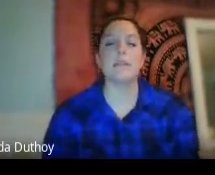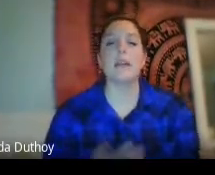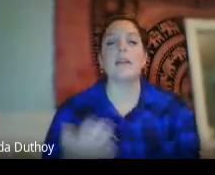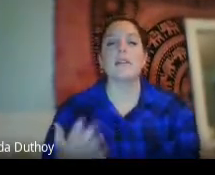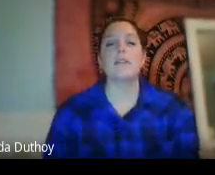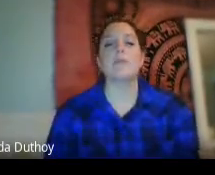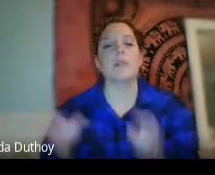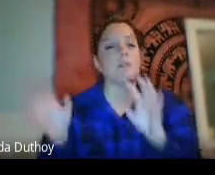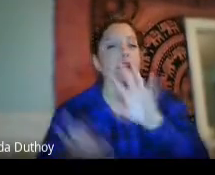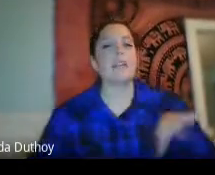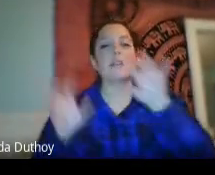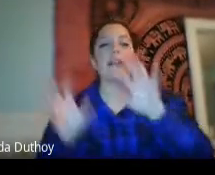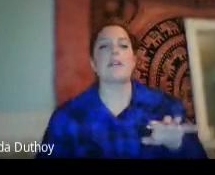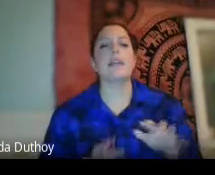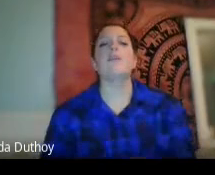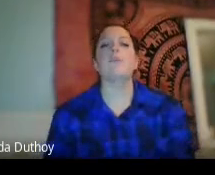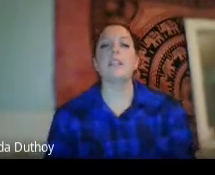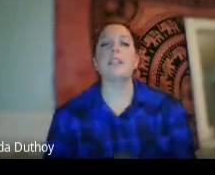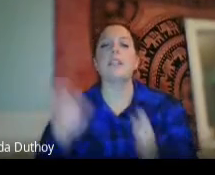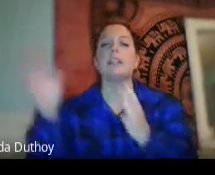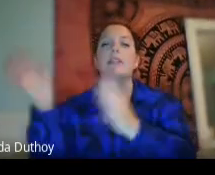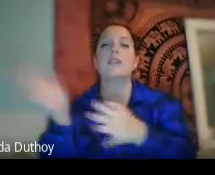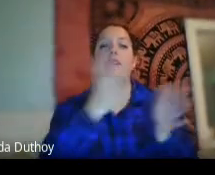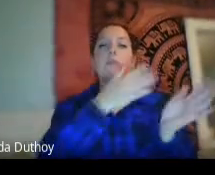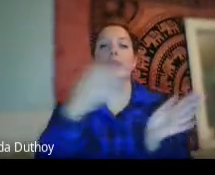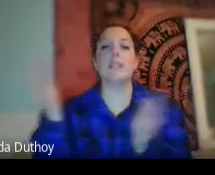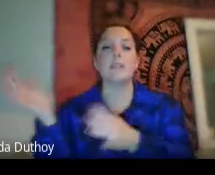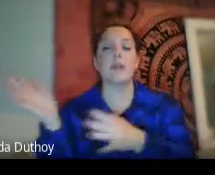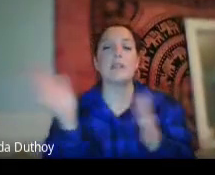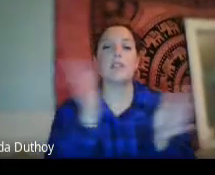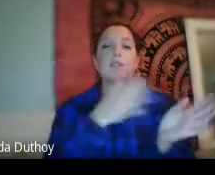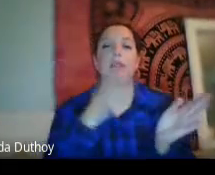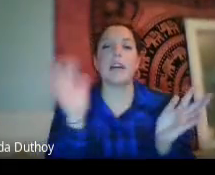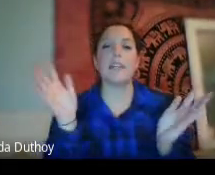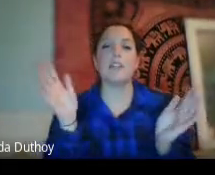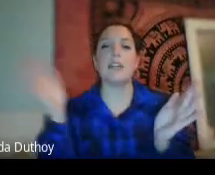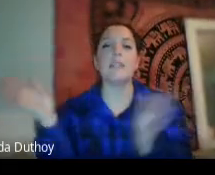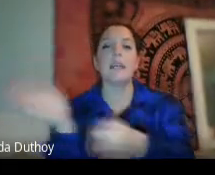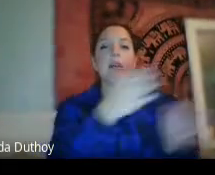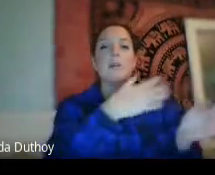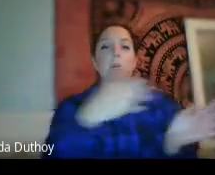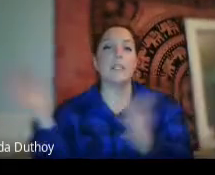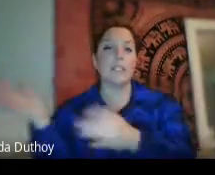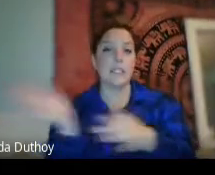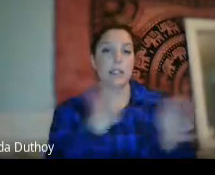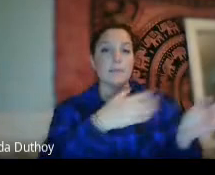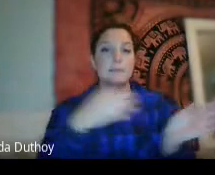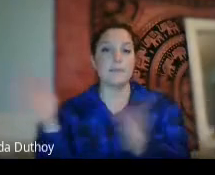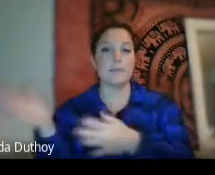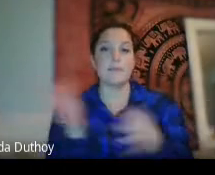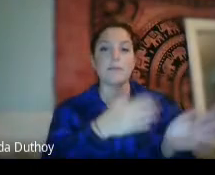ideas. So, rain looks like rain. Windy looks like wind. So you have your 2 5 hand shapes,